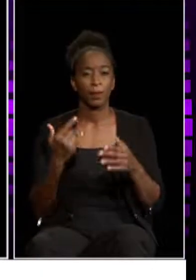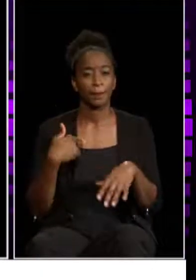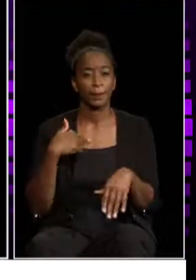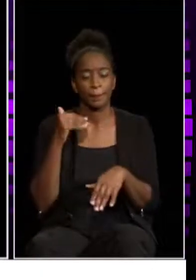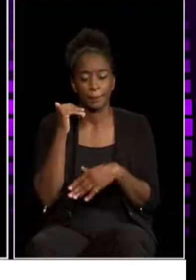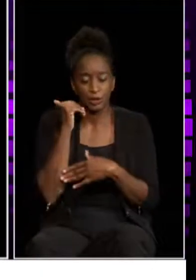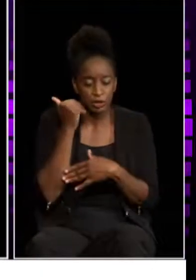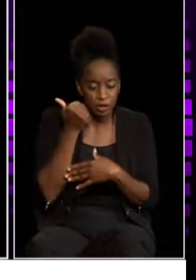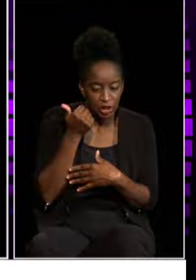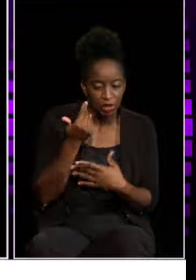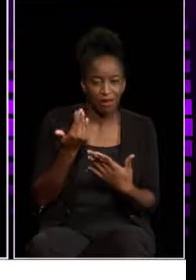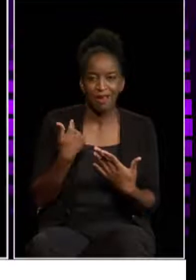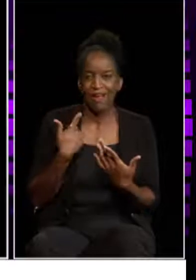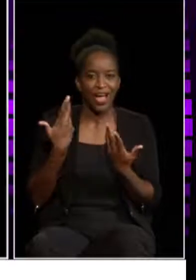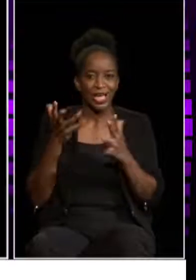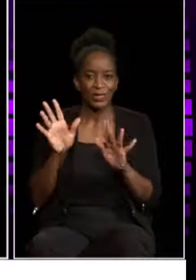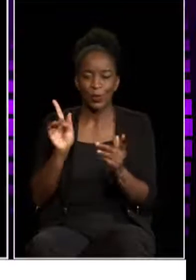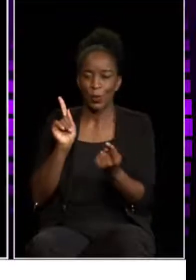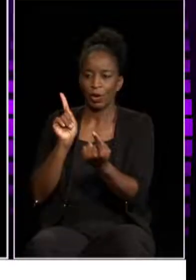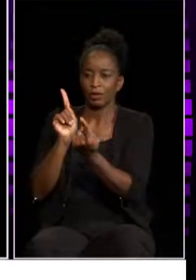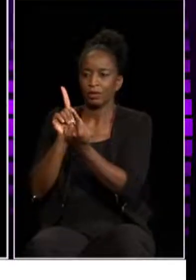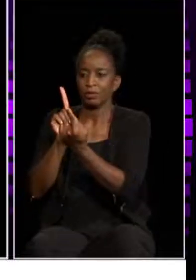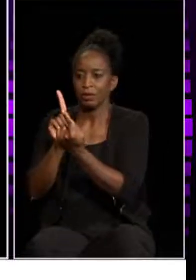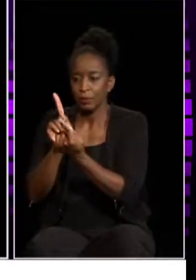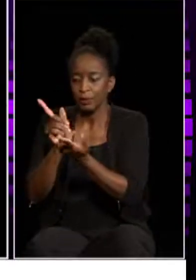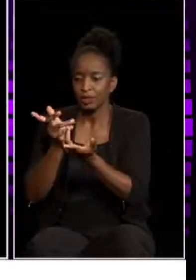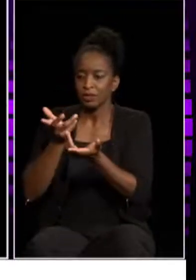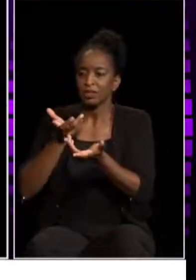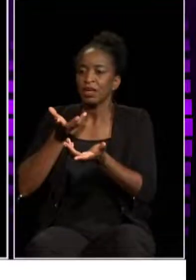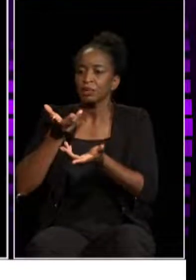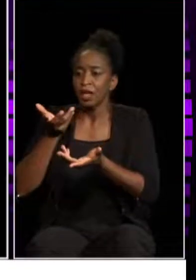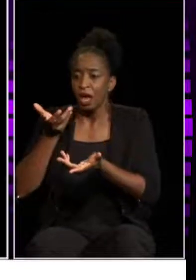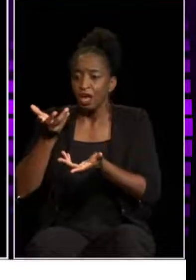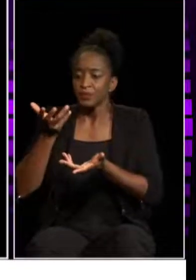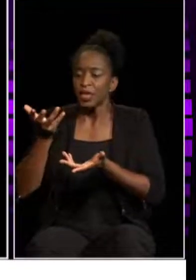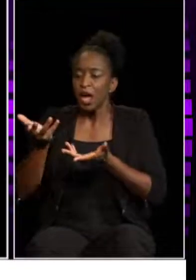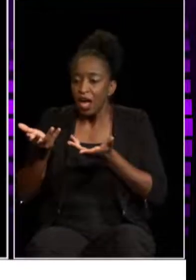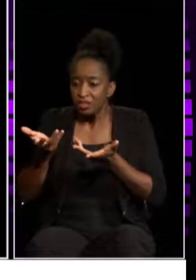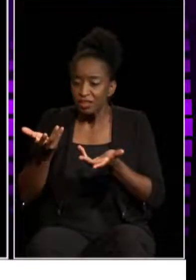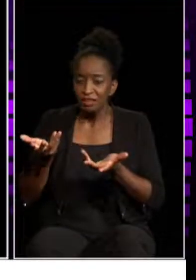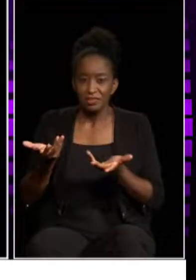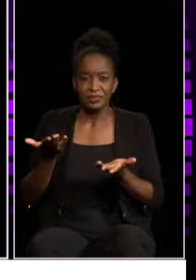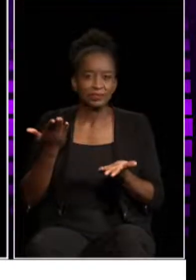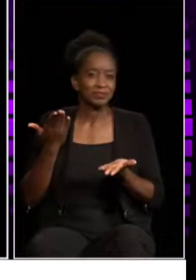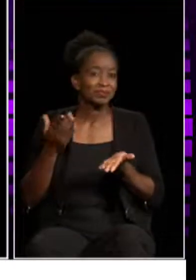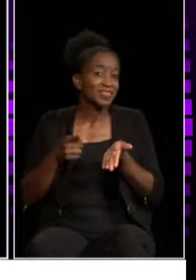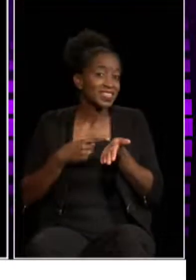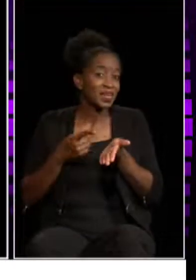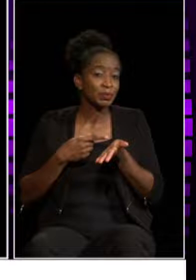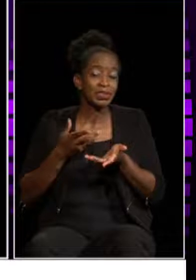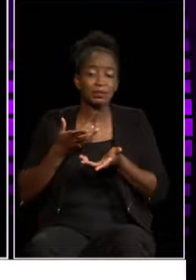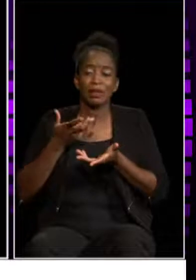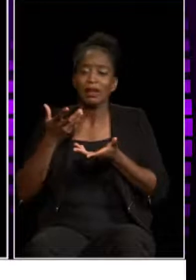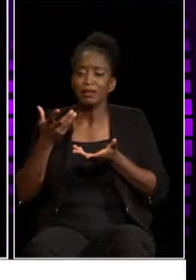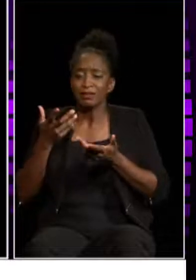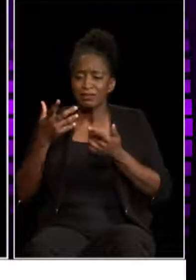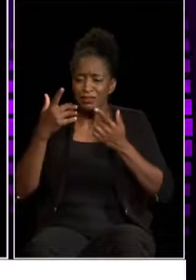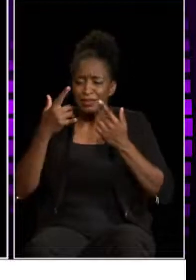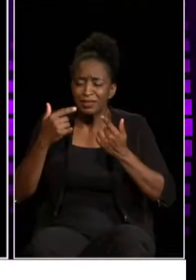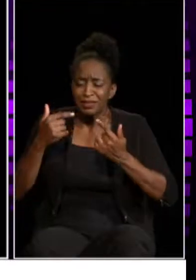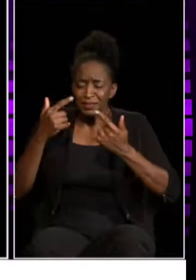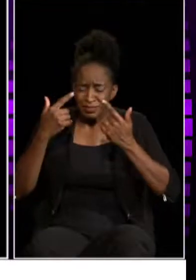face to face. I know some people say that from the time they start talking about their problems, they start crying to the point that they can't stop, and